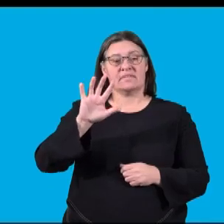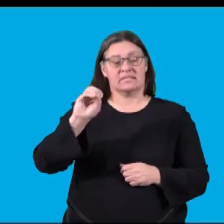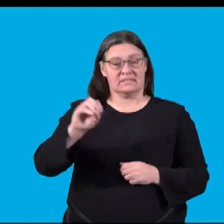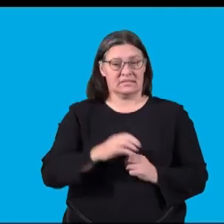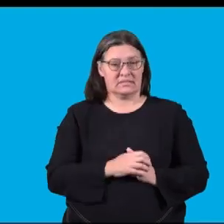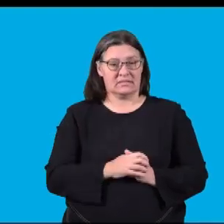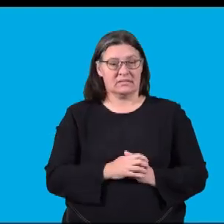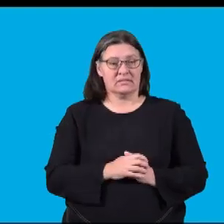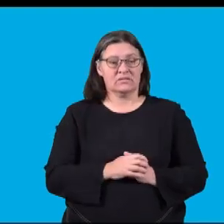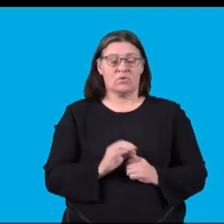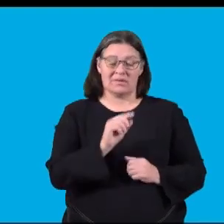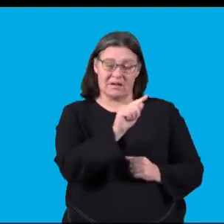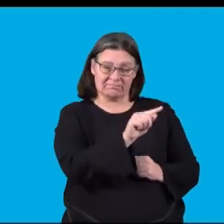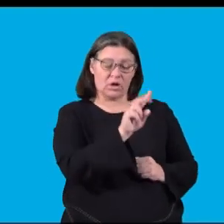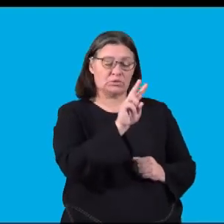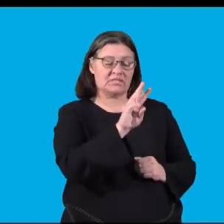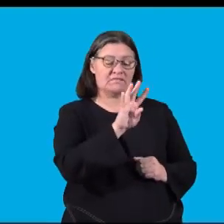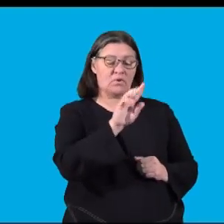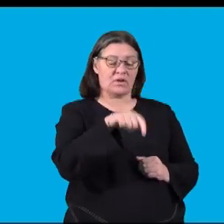24,150. So I'll come here, then I'll get my